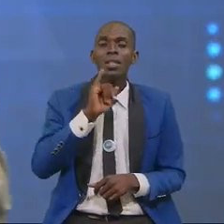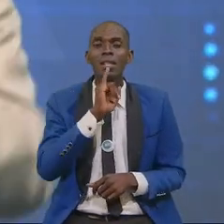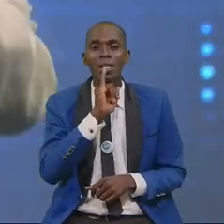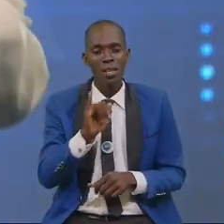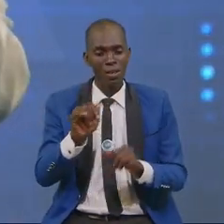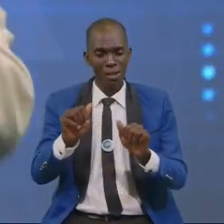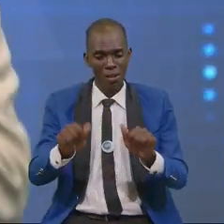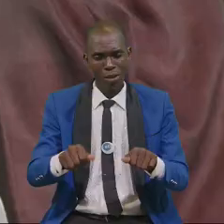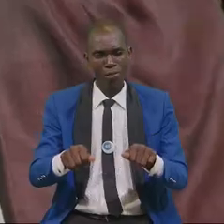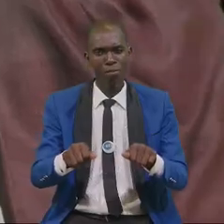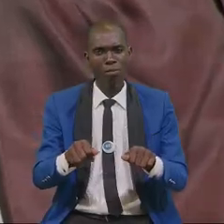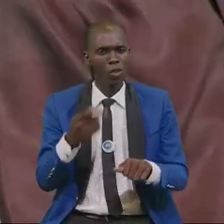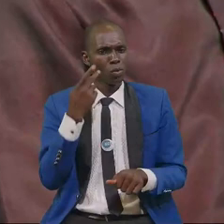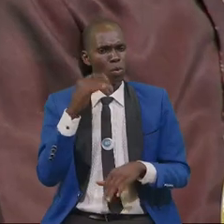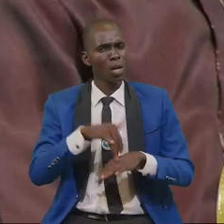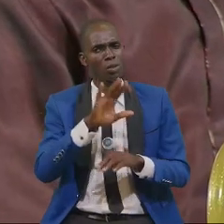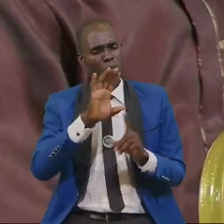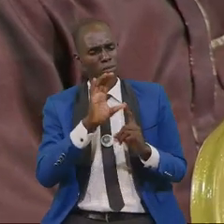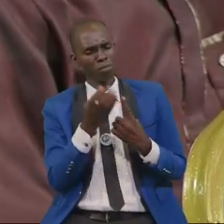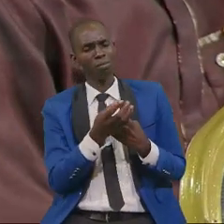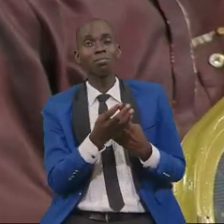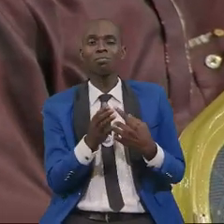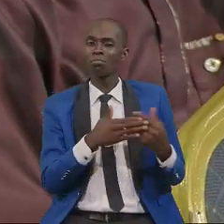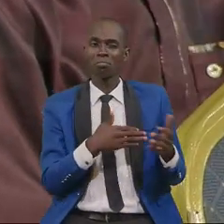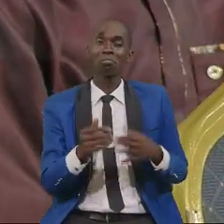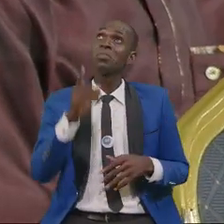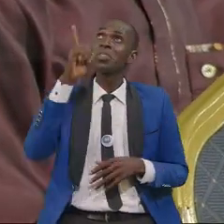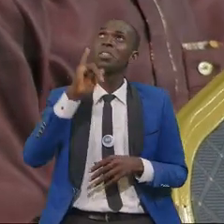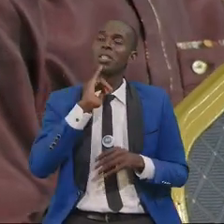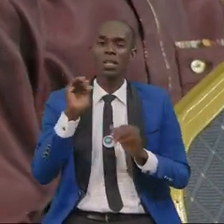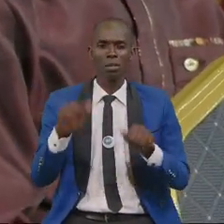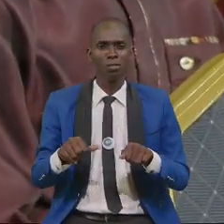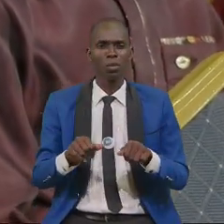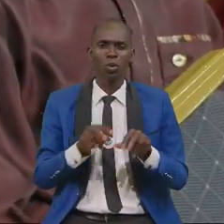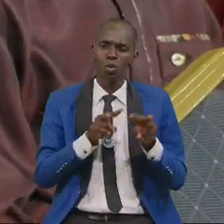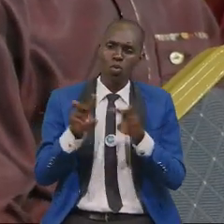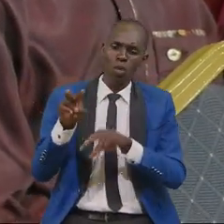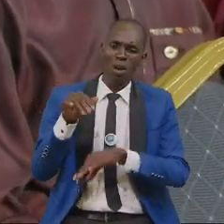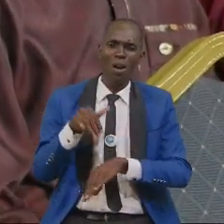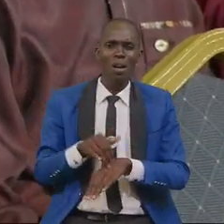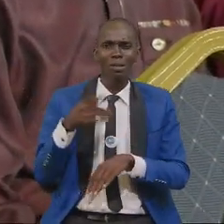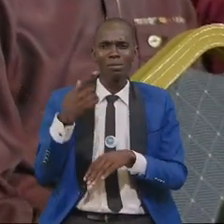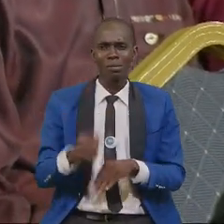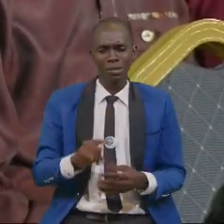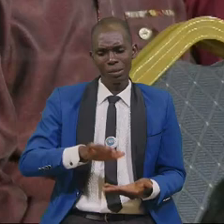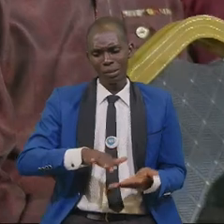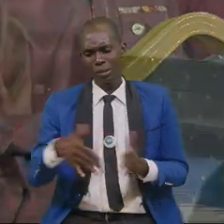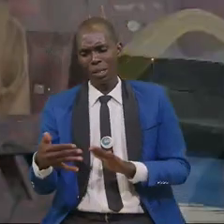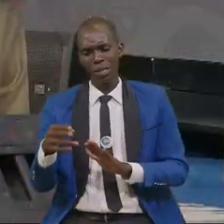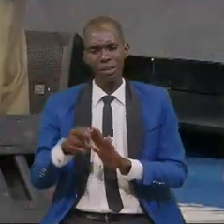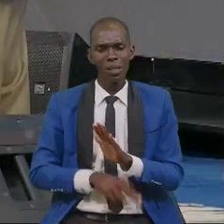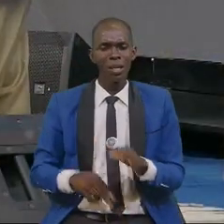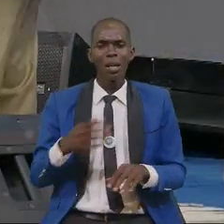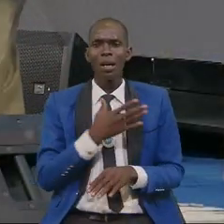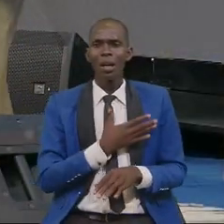he is able. Look at your condition. He is able. Look at the deadness and the depravity of